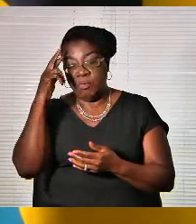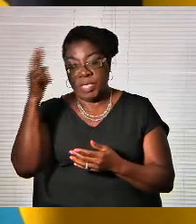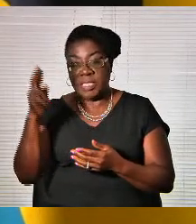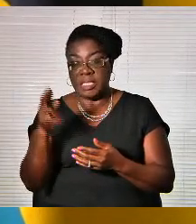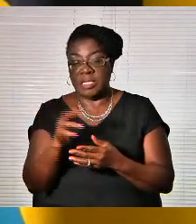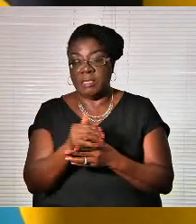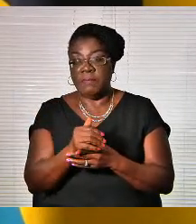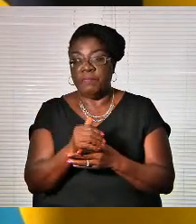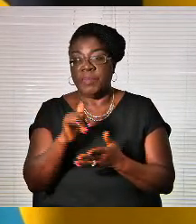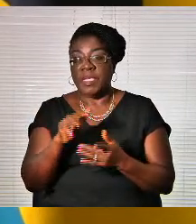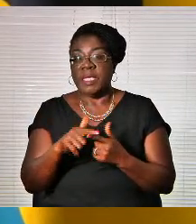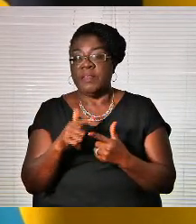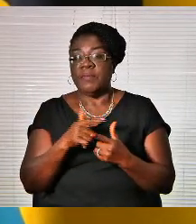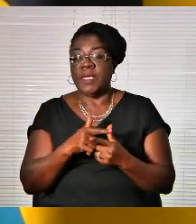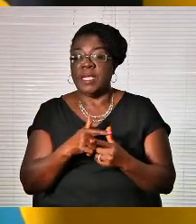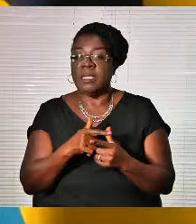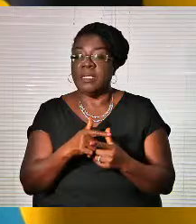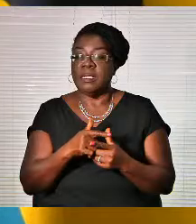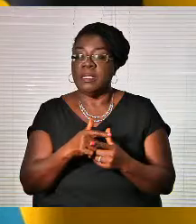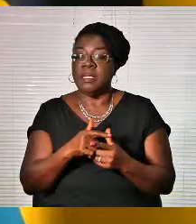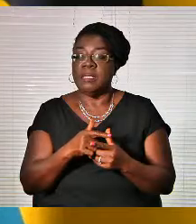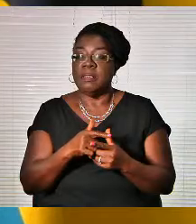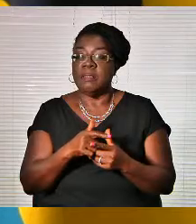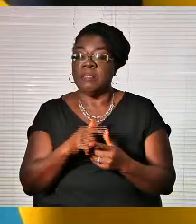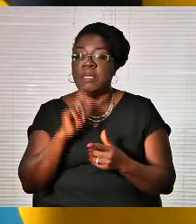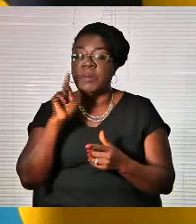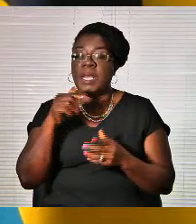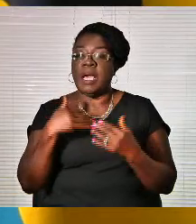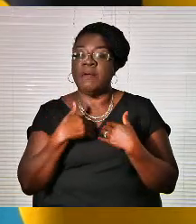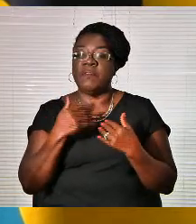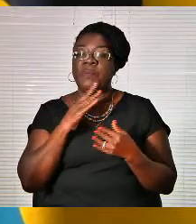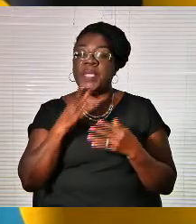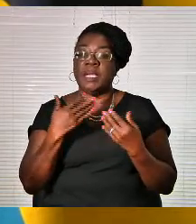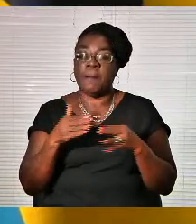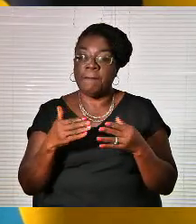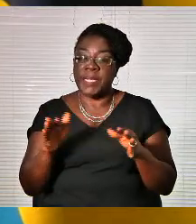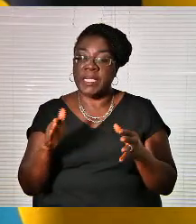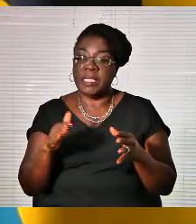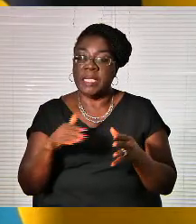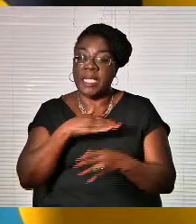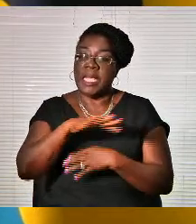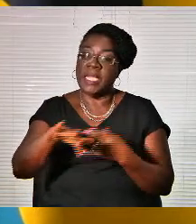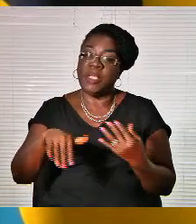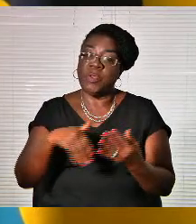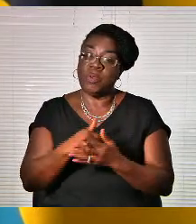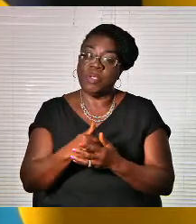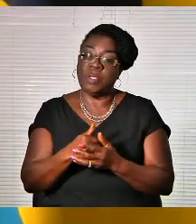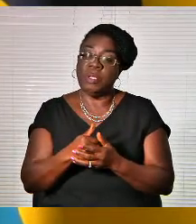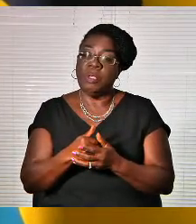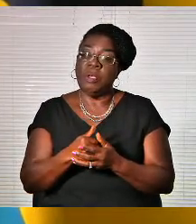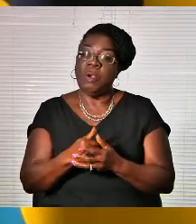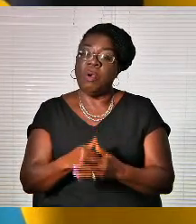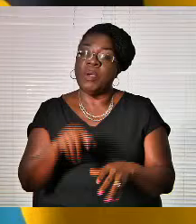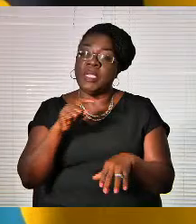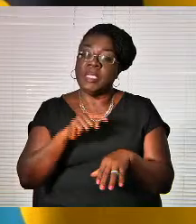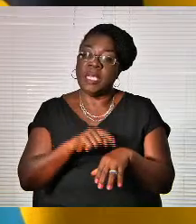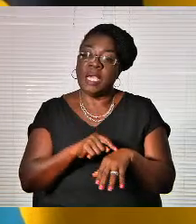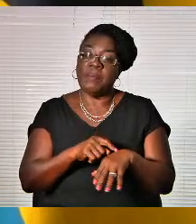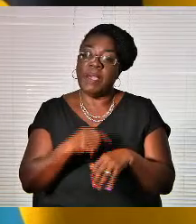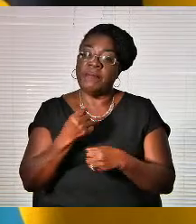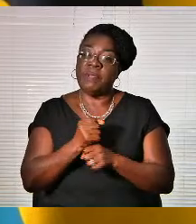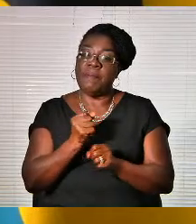pregnancy, then the rotation either has to be completed in total or the time has to be made up.